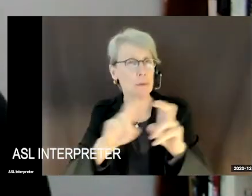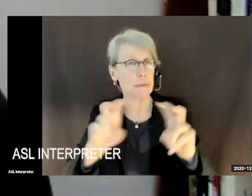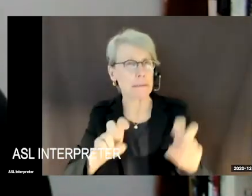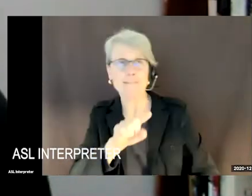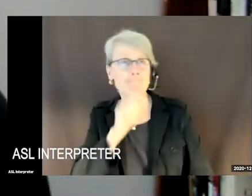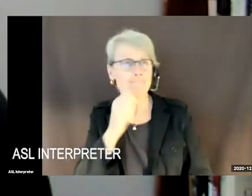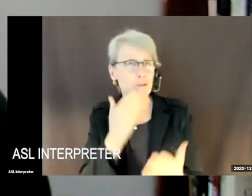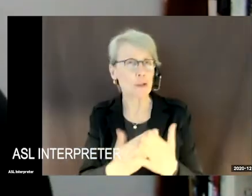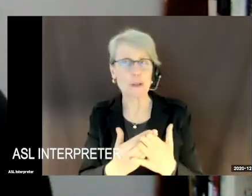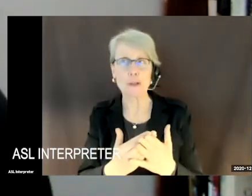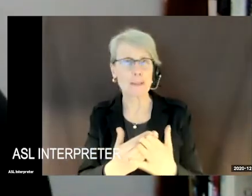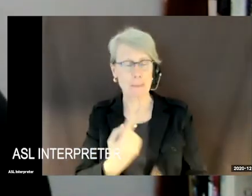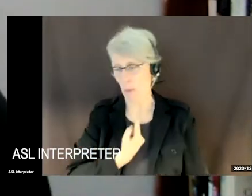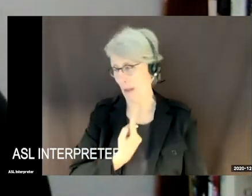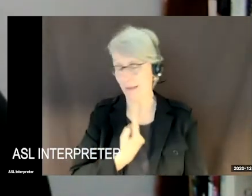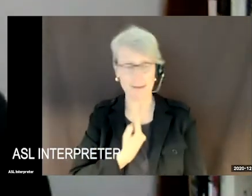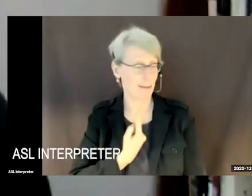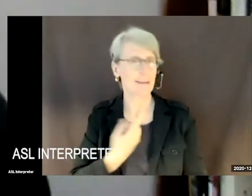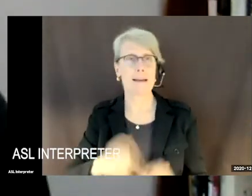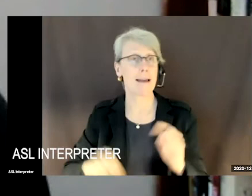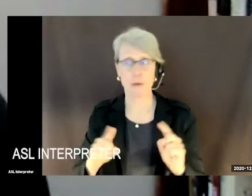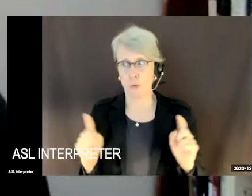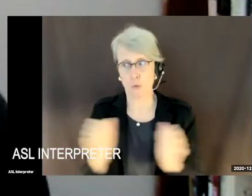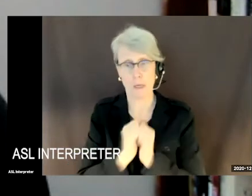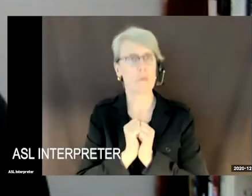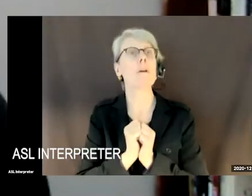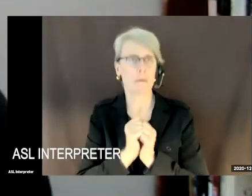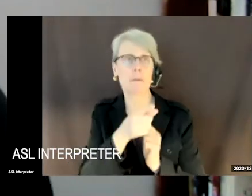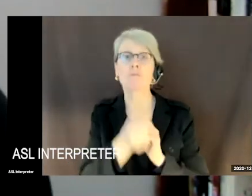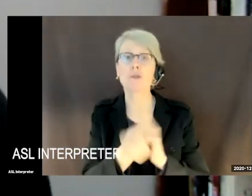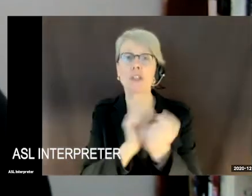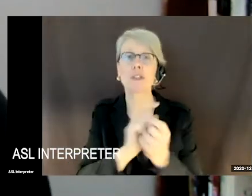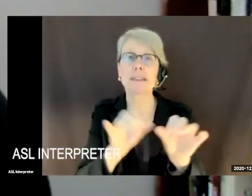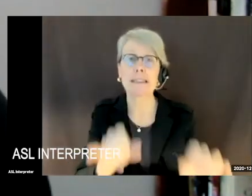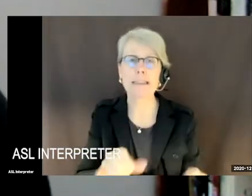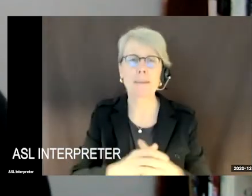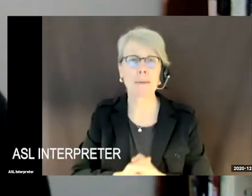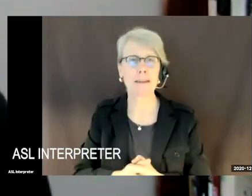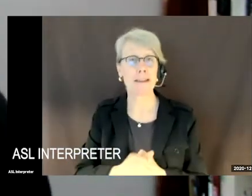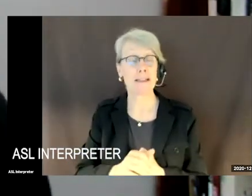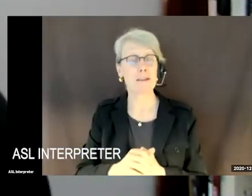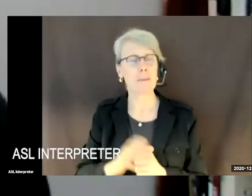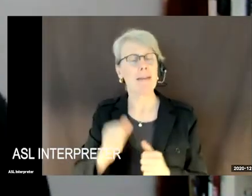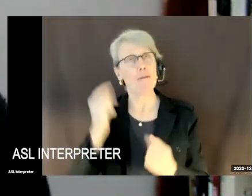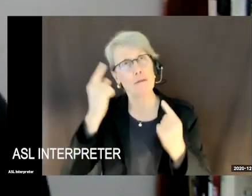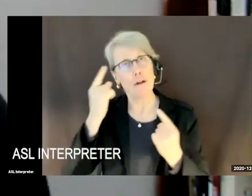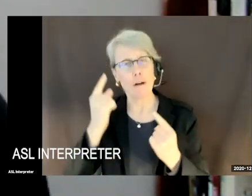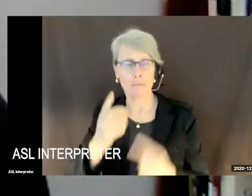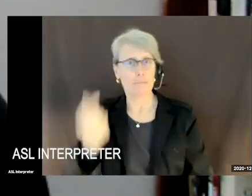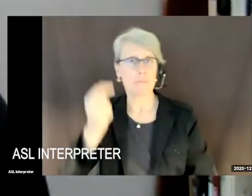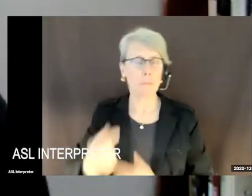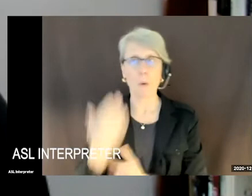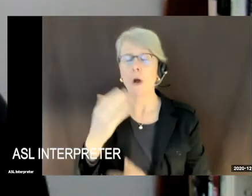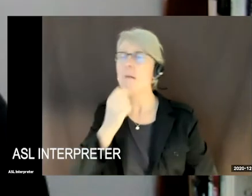different. And secondly, I don't think I can make it different on my own. Those are the two preconditions. And usually those things don't happen spontaneously. Somebody just wakes